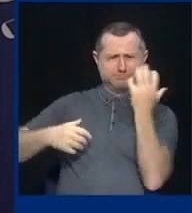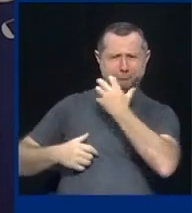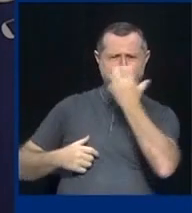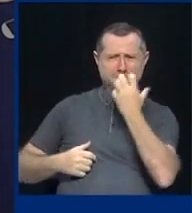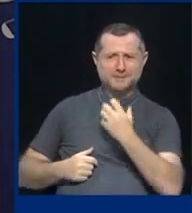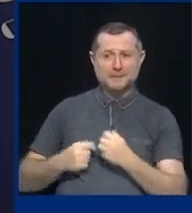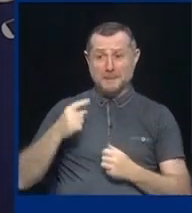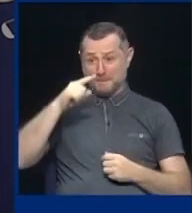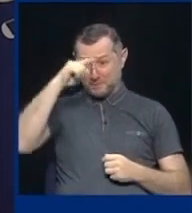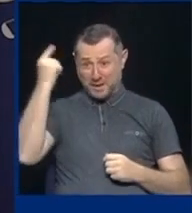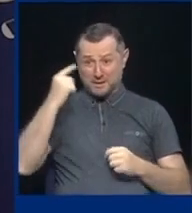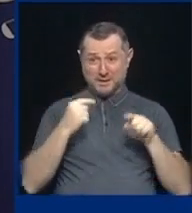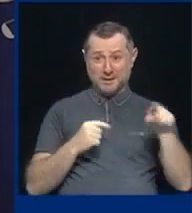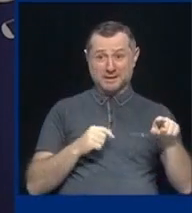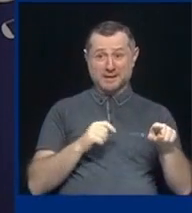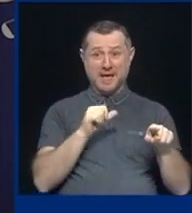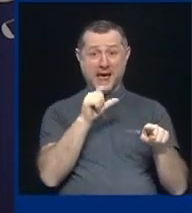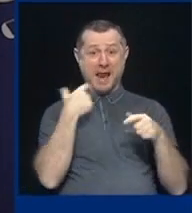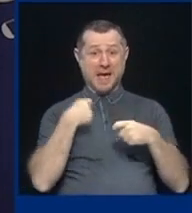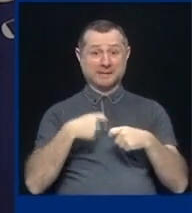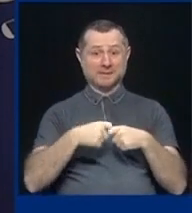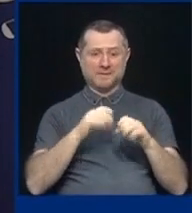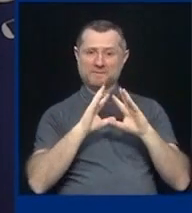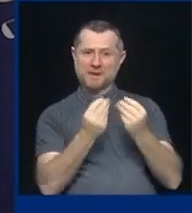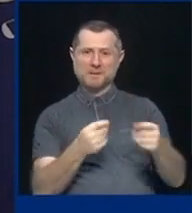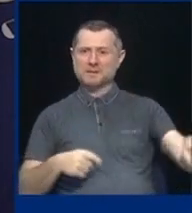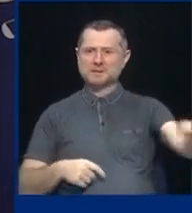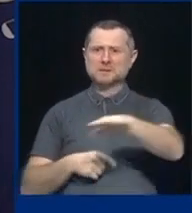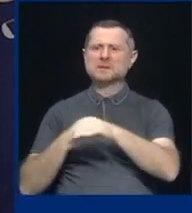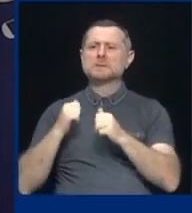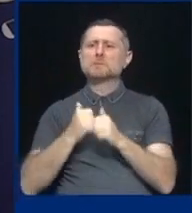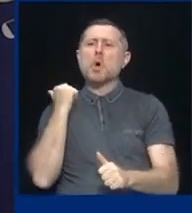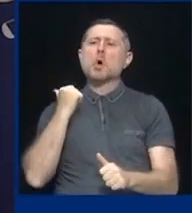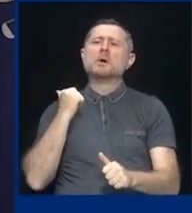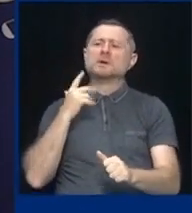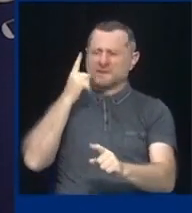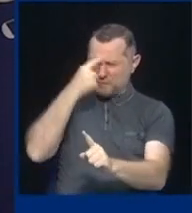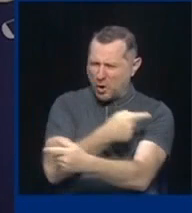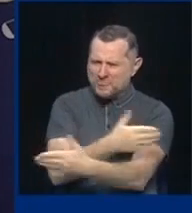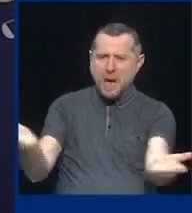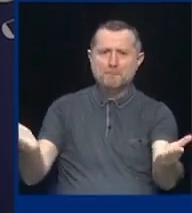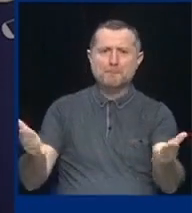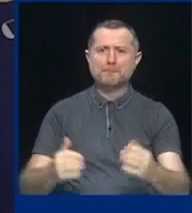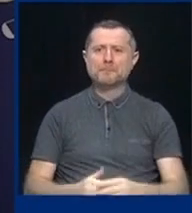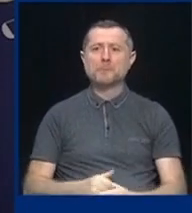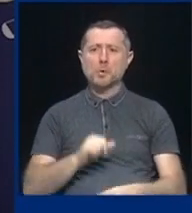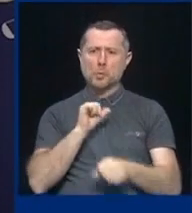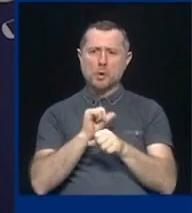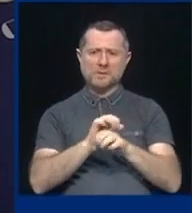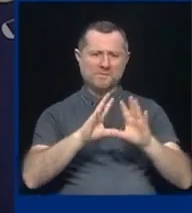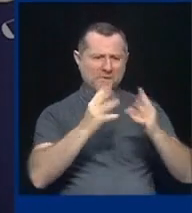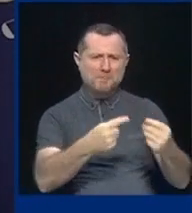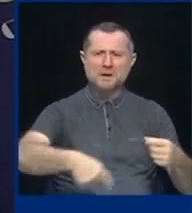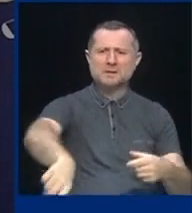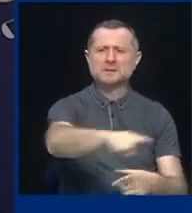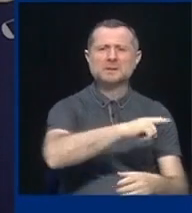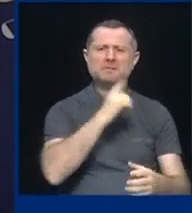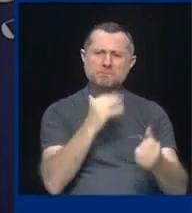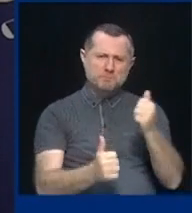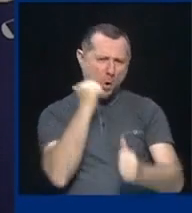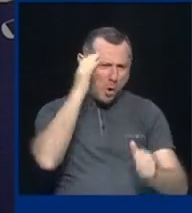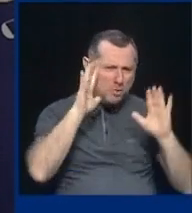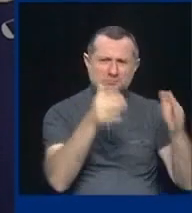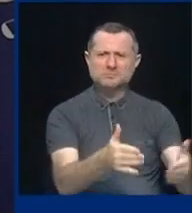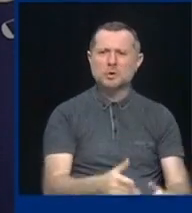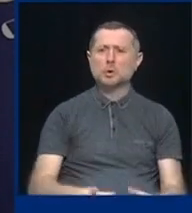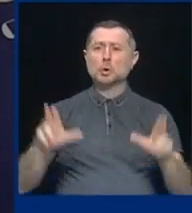families than any other administration. We did more for working families. We did more for our union brothers and sisters. We did